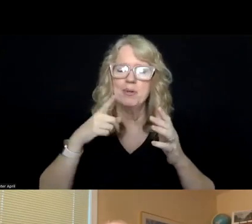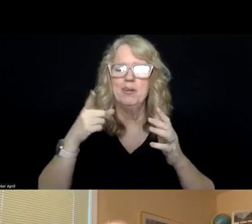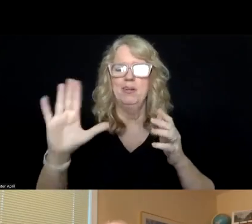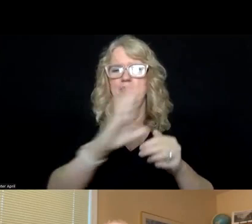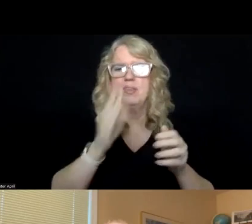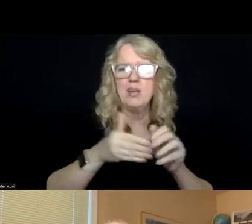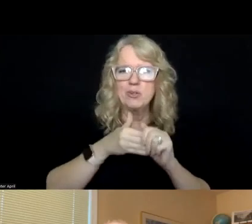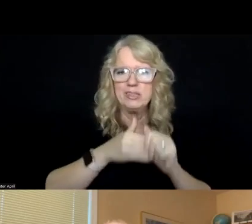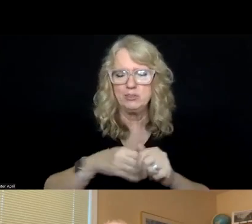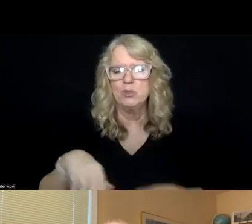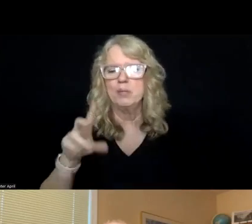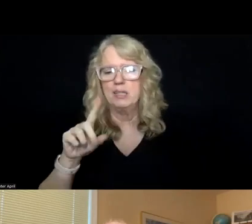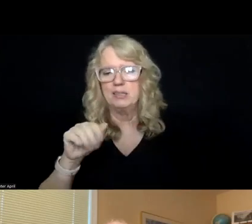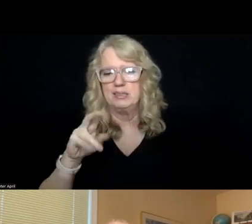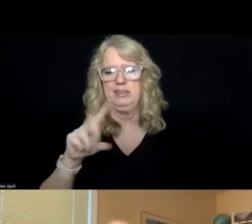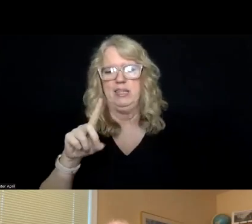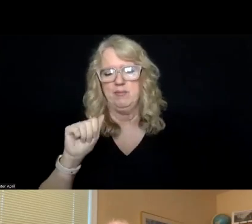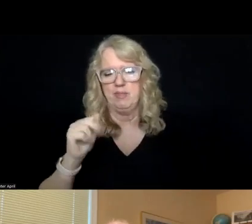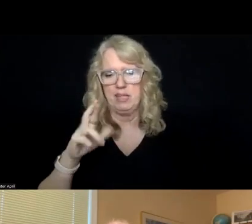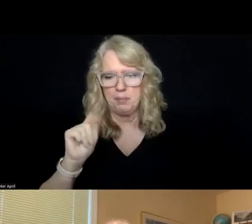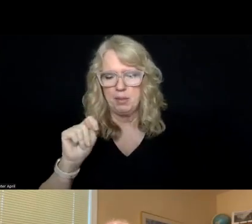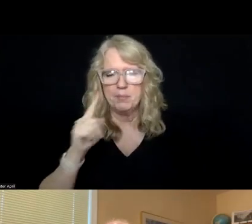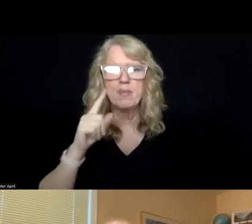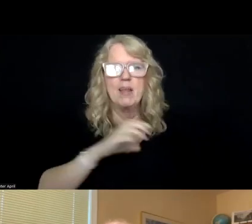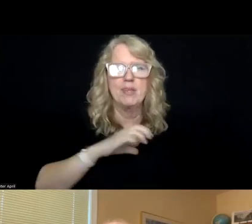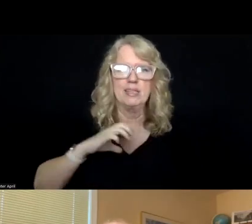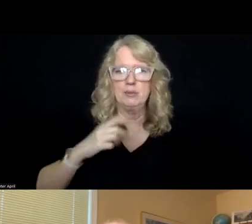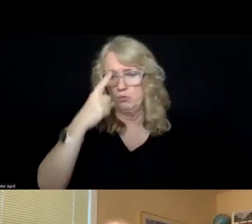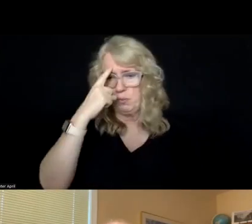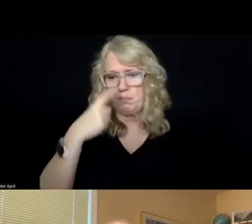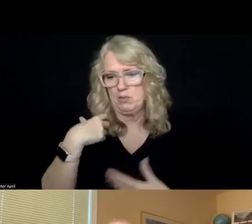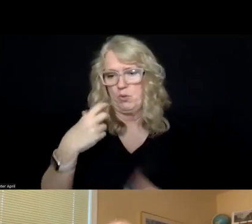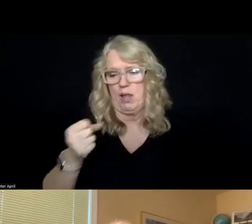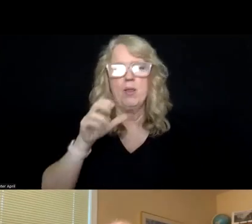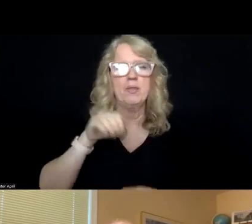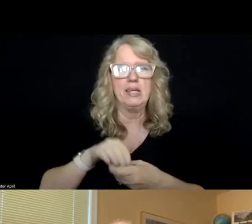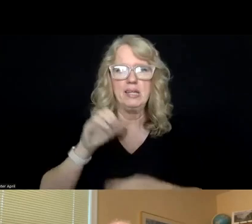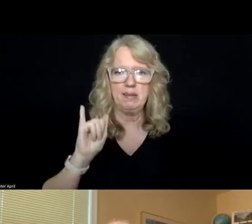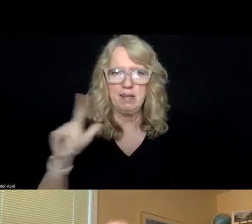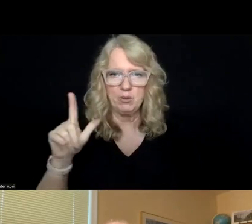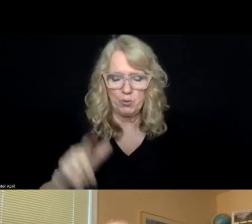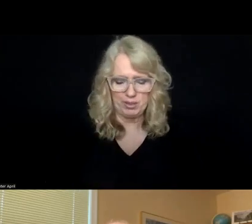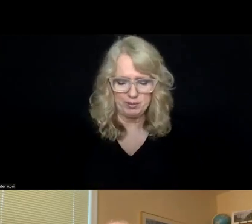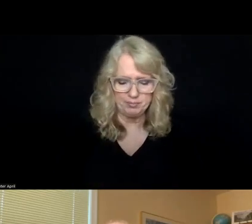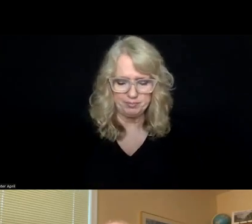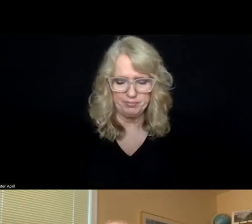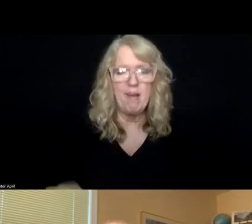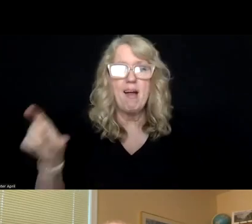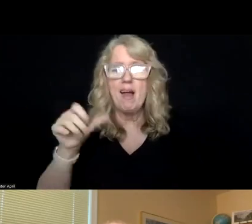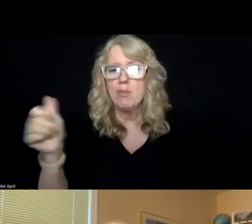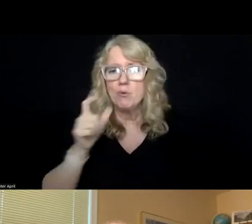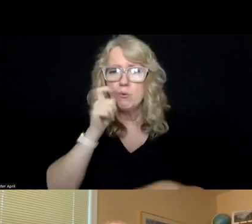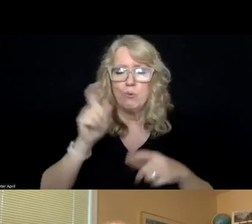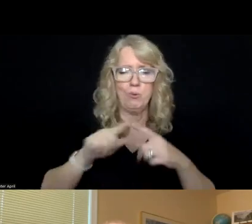leadership of David Albert, the Commissioner of Mental Health in Illinois. Others that